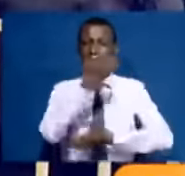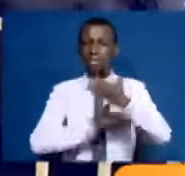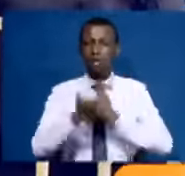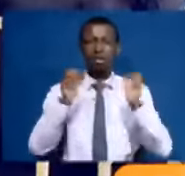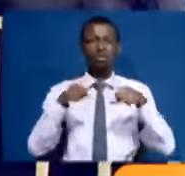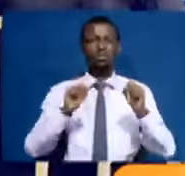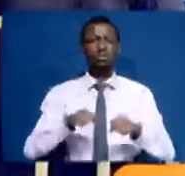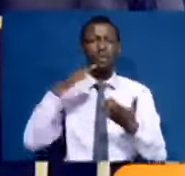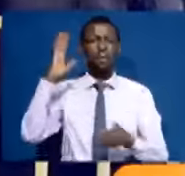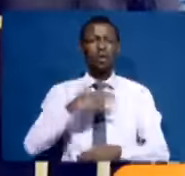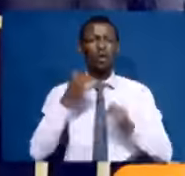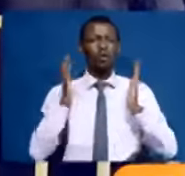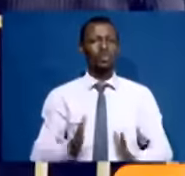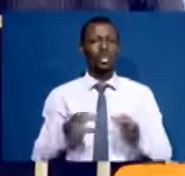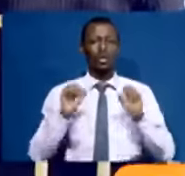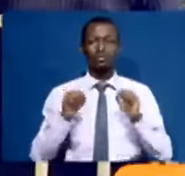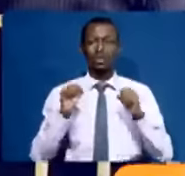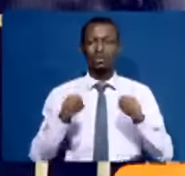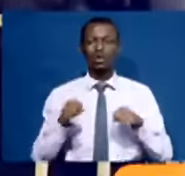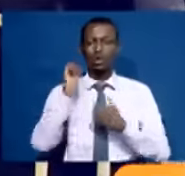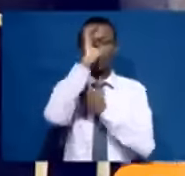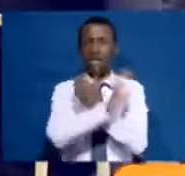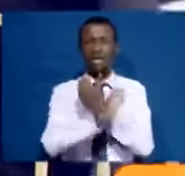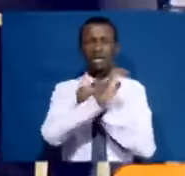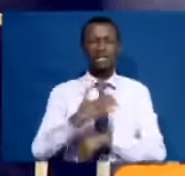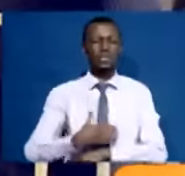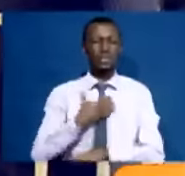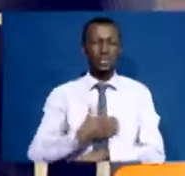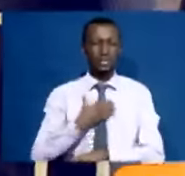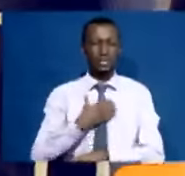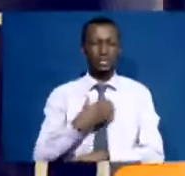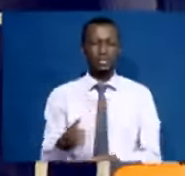expected to visit the country. Stephen Leto, Citizen TV, Nairobi.